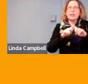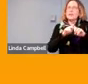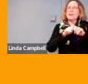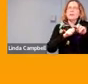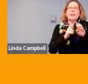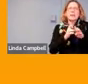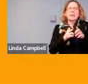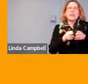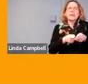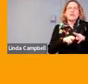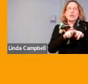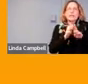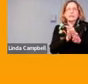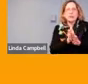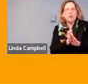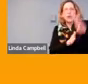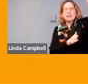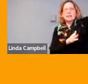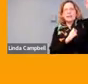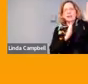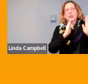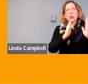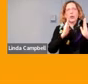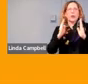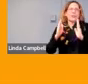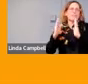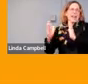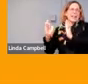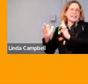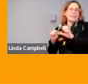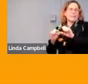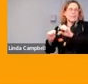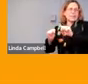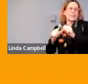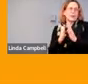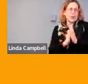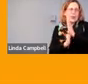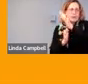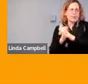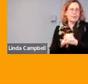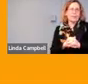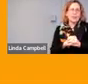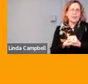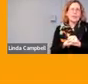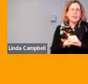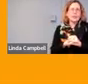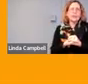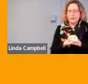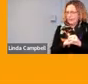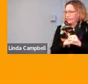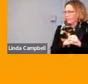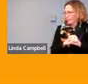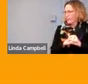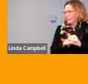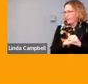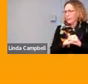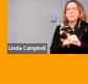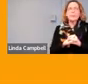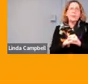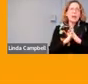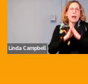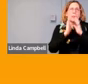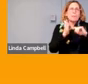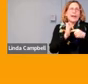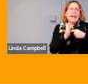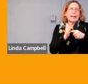an economic return on our investment and effort, that as we go through our phases, the more and more time and